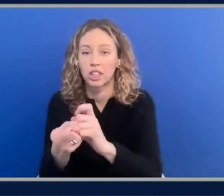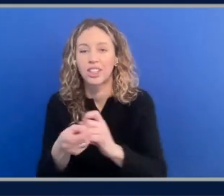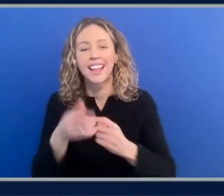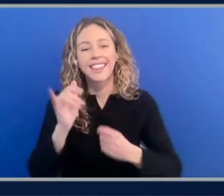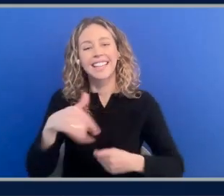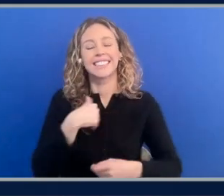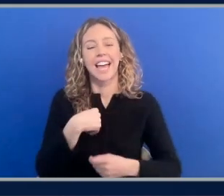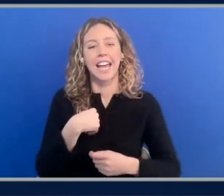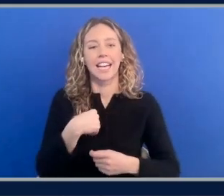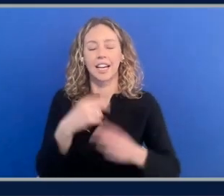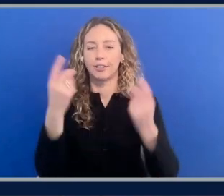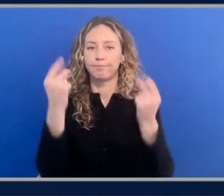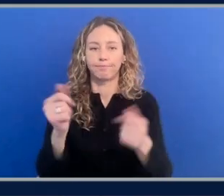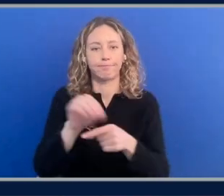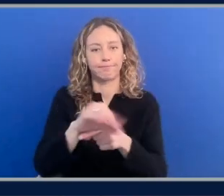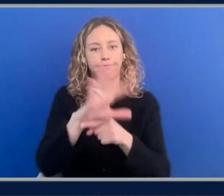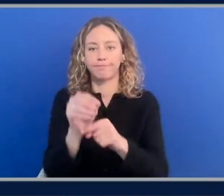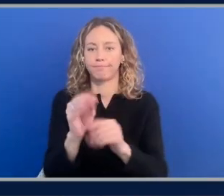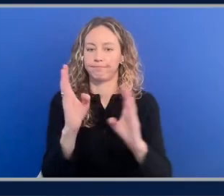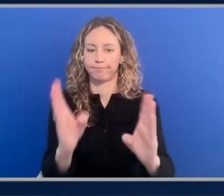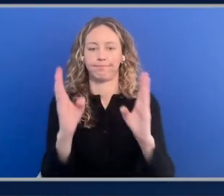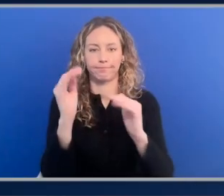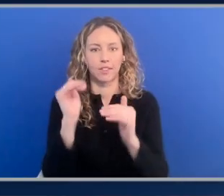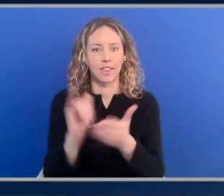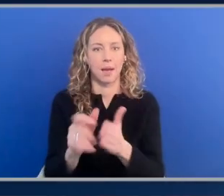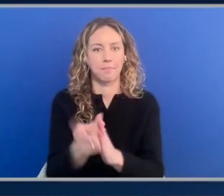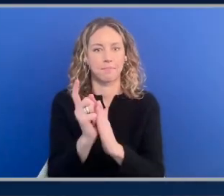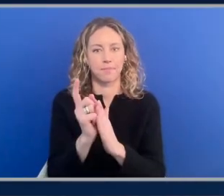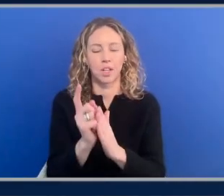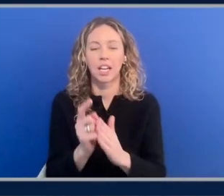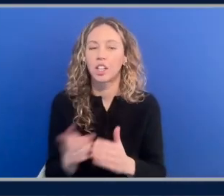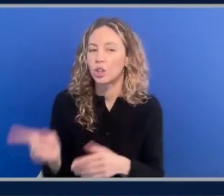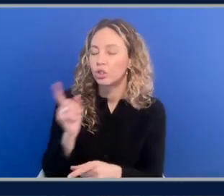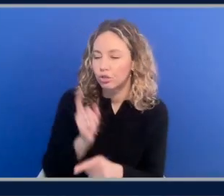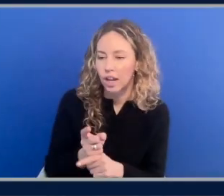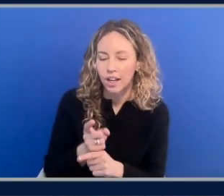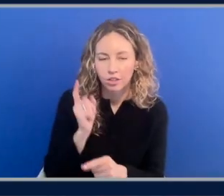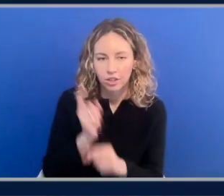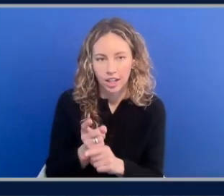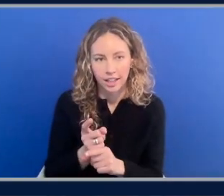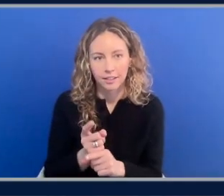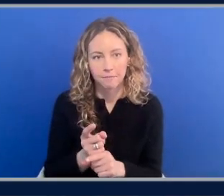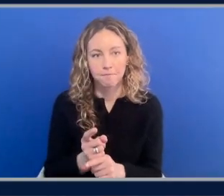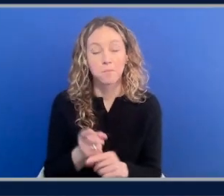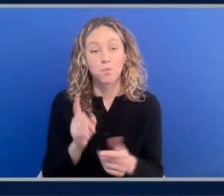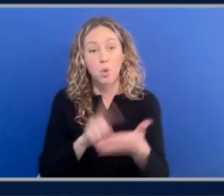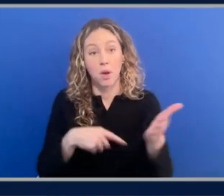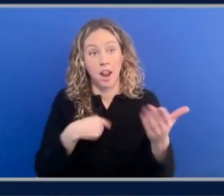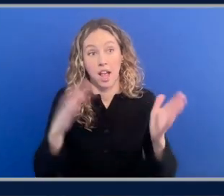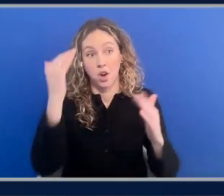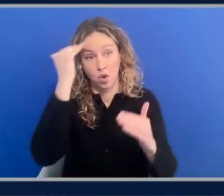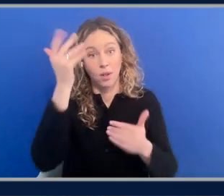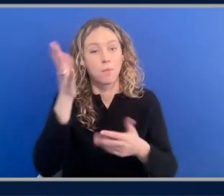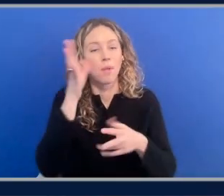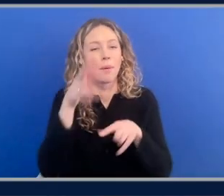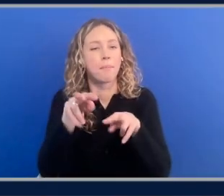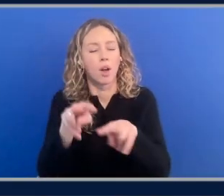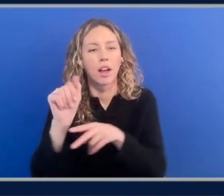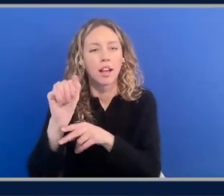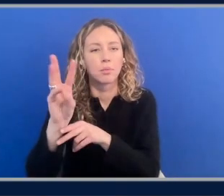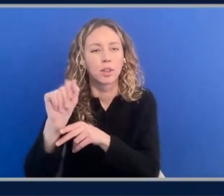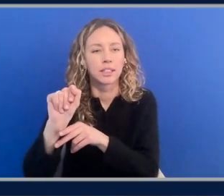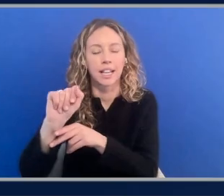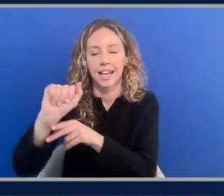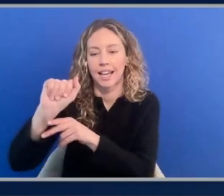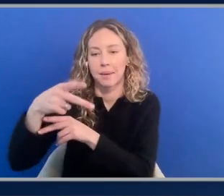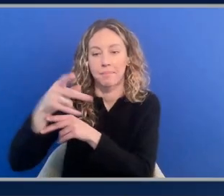snapshot, and you can like do a diff on those snapshots. That's right. Okay. That's right. But as far as I know, what it monitors is the AWS API. So I don't know if